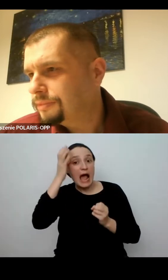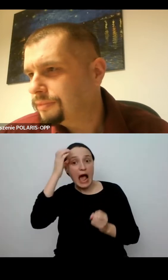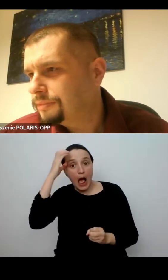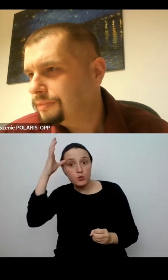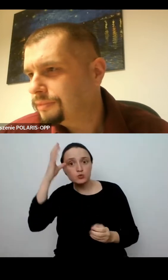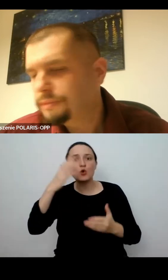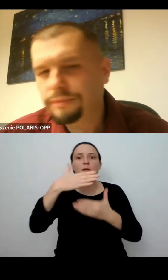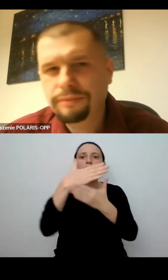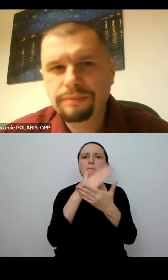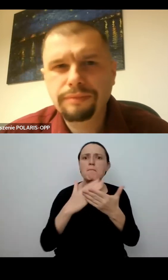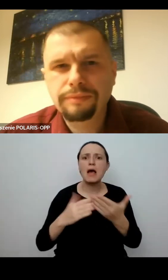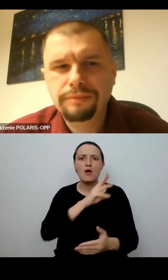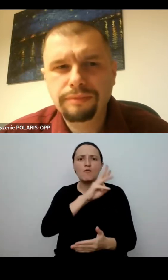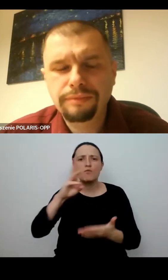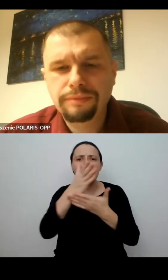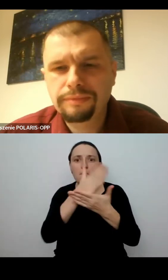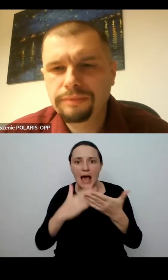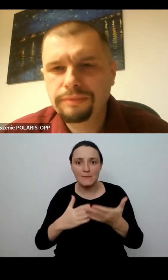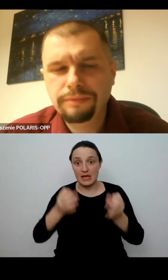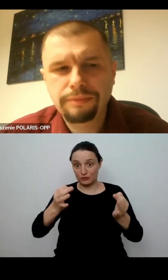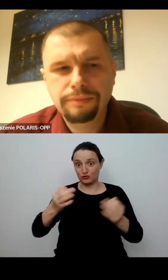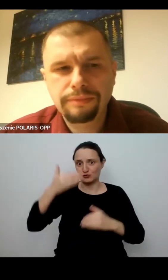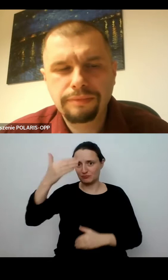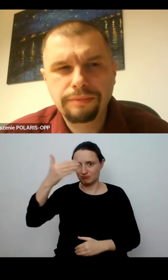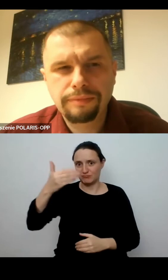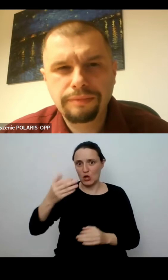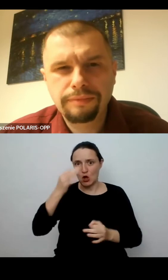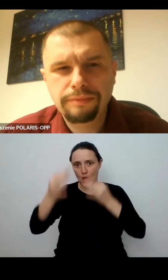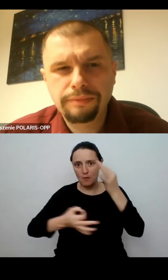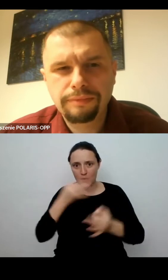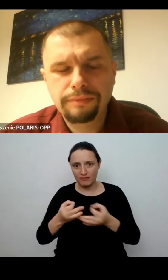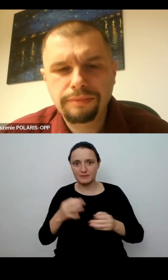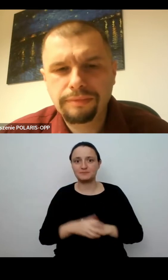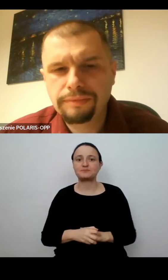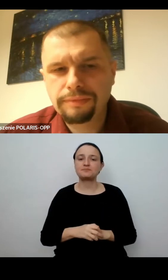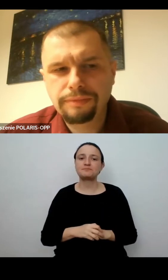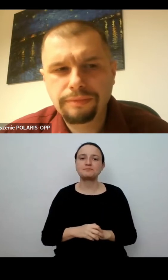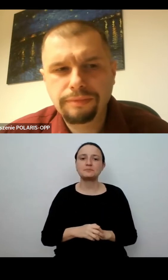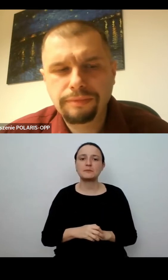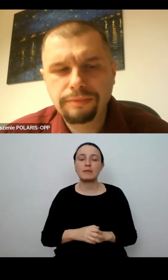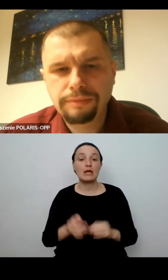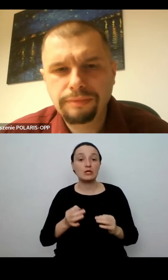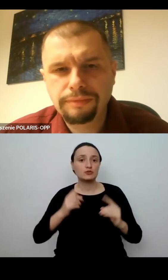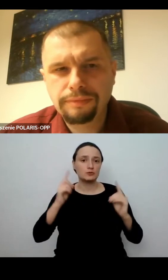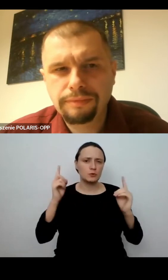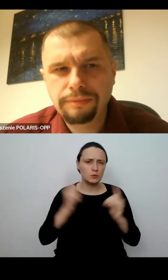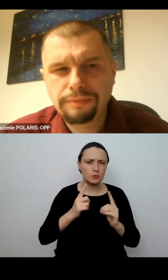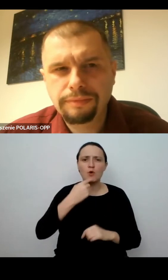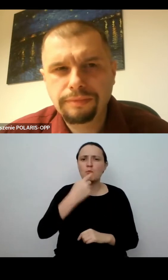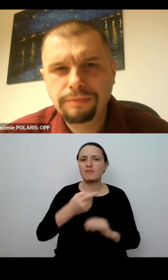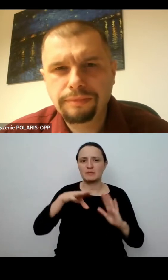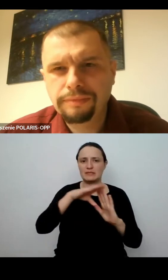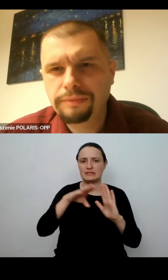meeting rules. So this meeting is organized by Polaris OPP Association in cooperation with the Association Dark